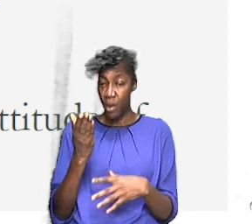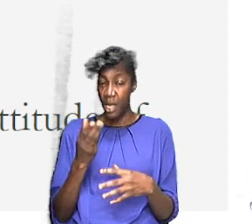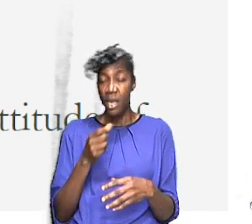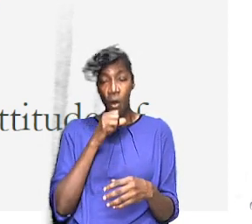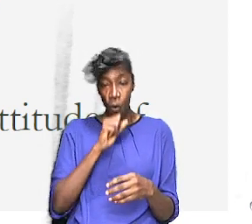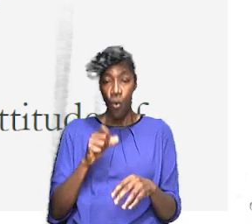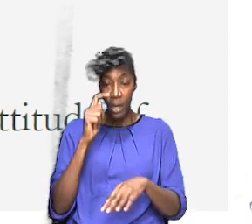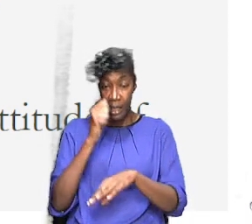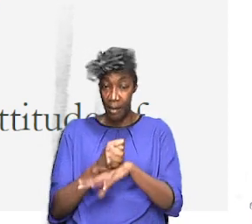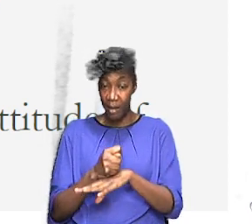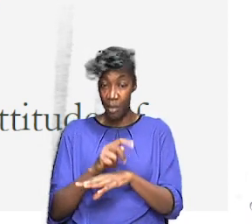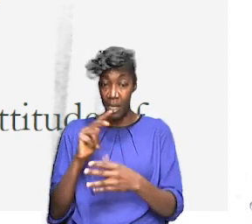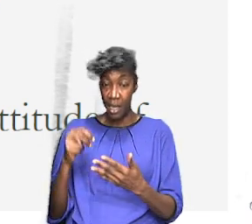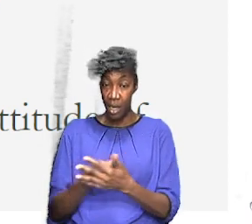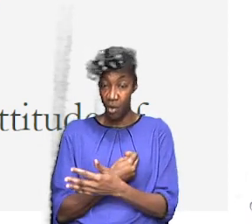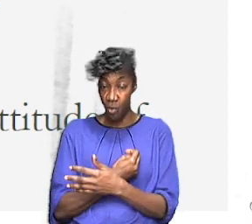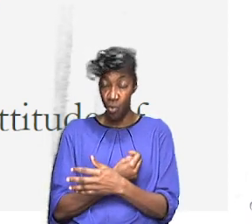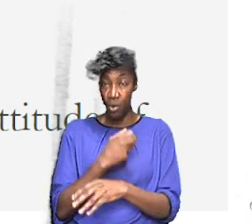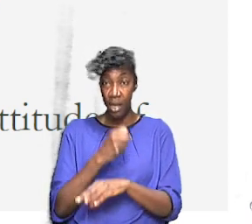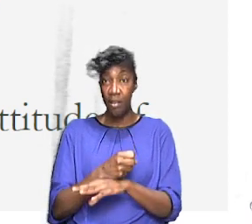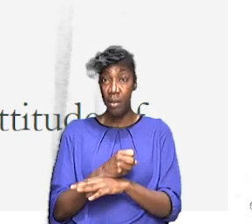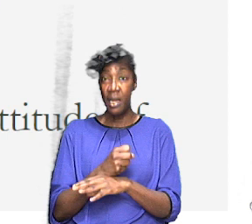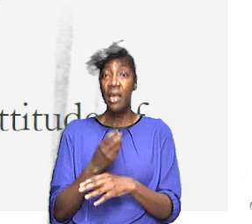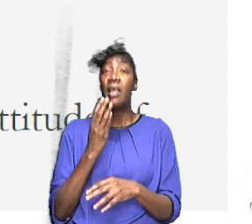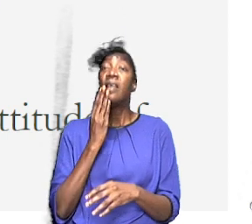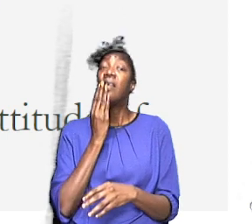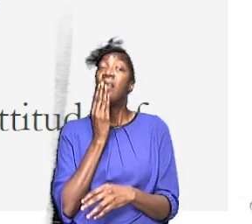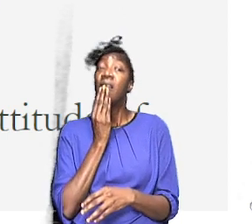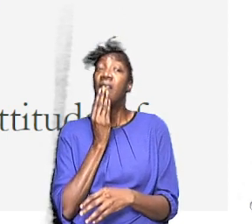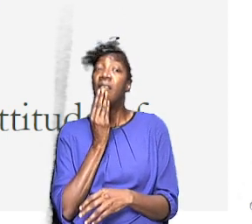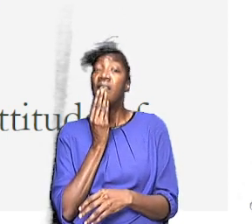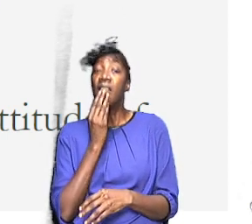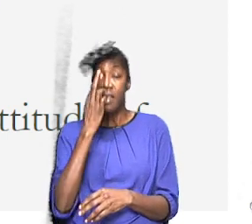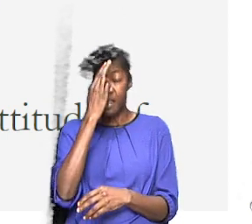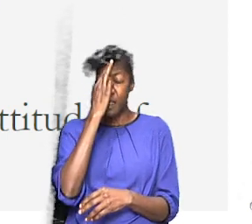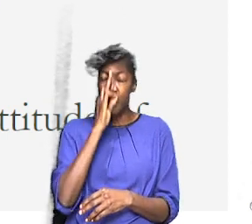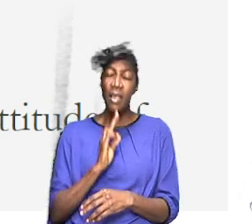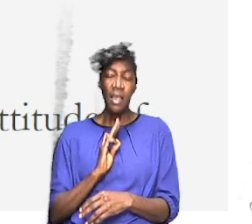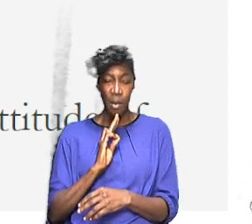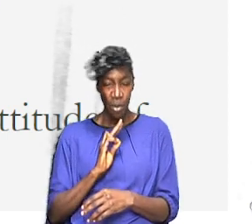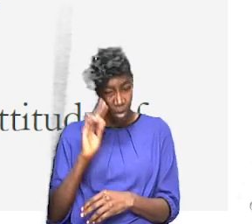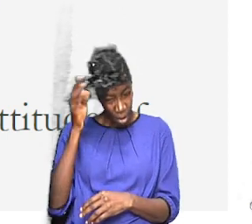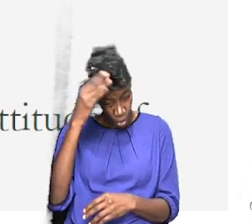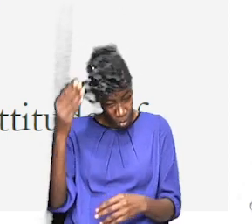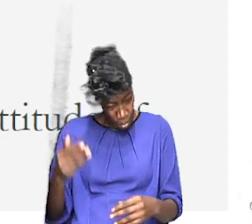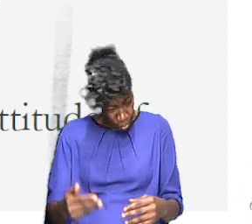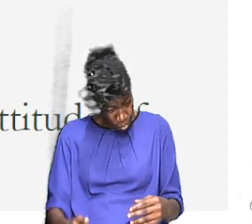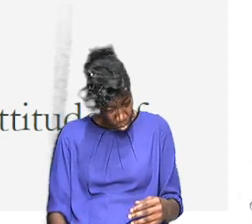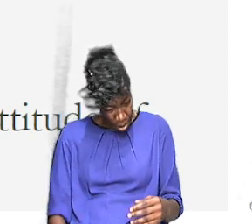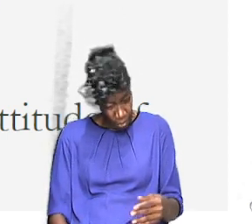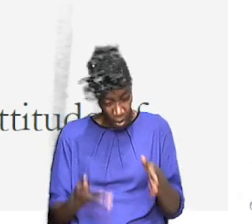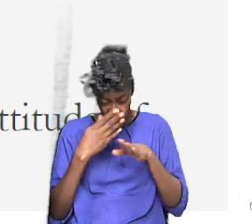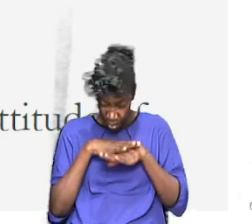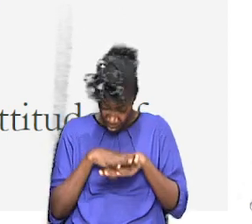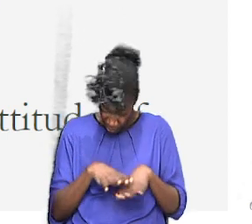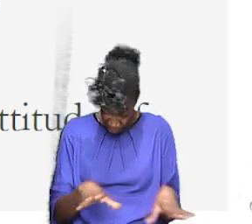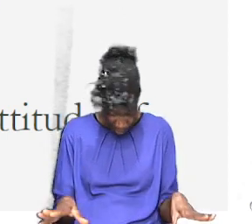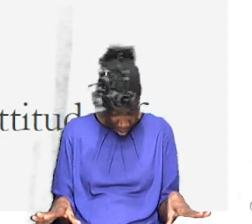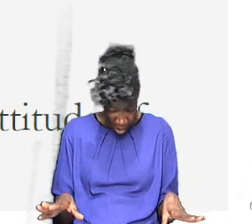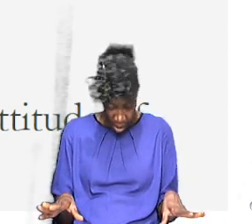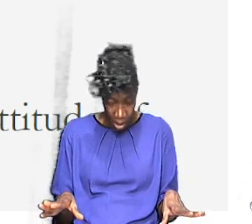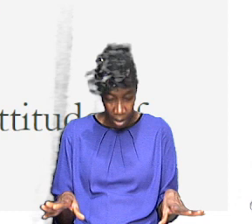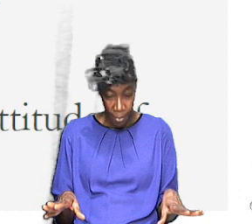Old Testament, the Hebrew word for worship is shaka. And it means to bow down. It means to prostrate. It means to stoop. It means